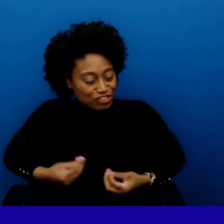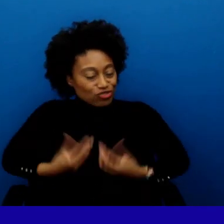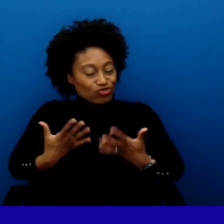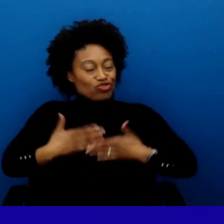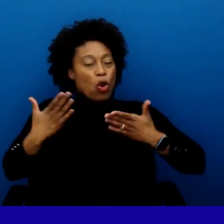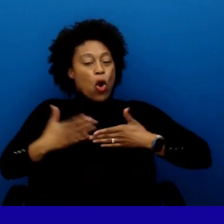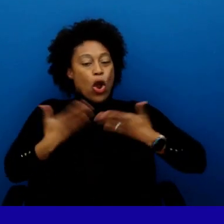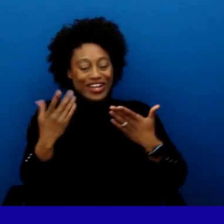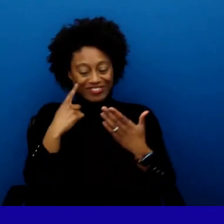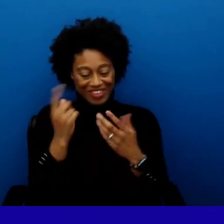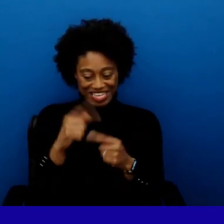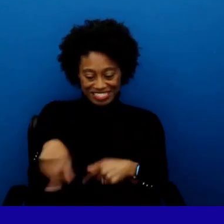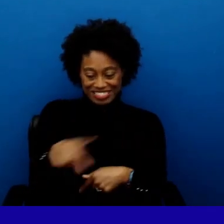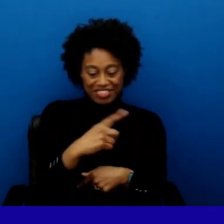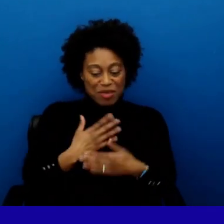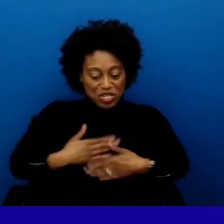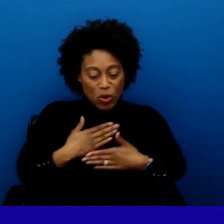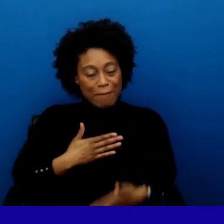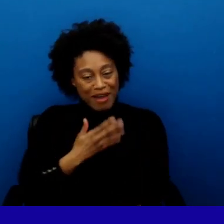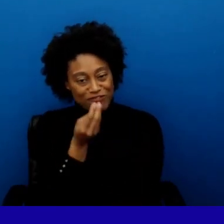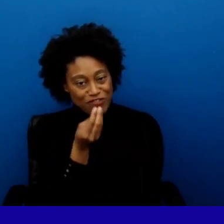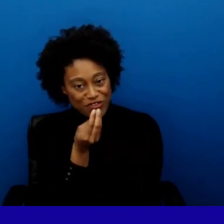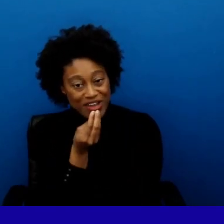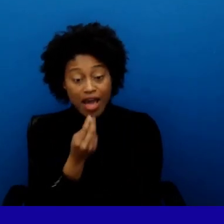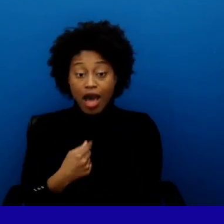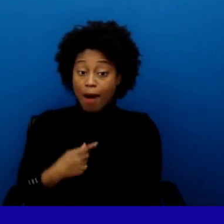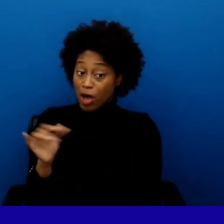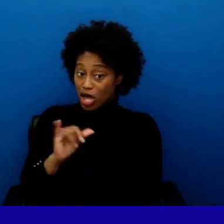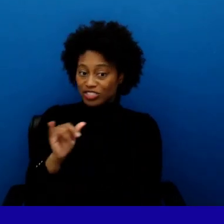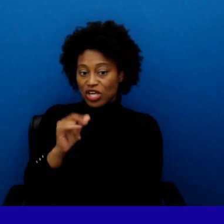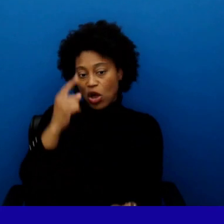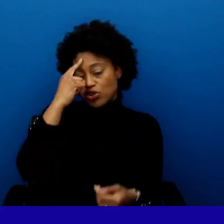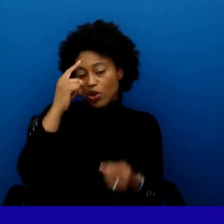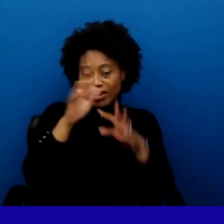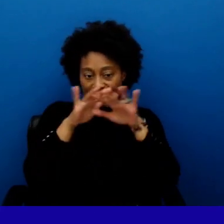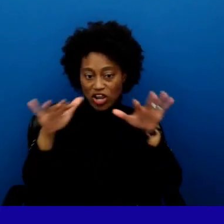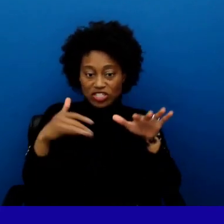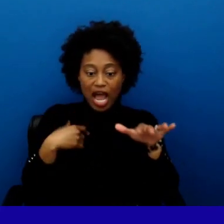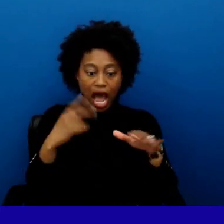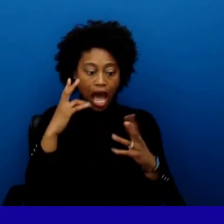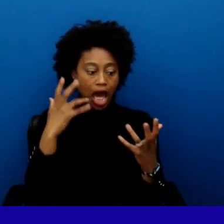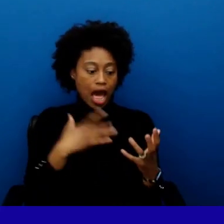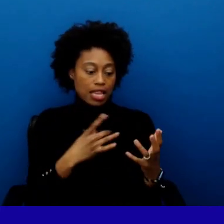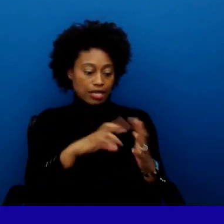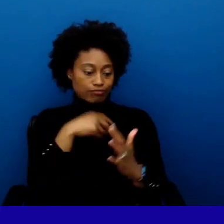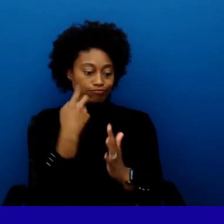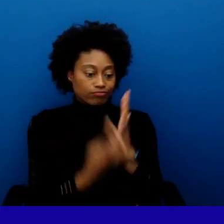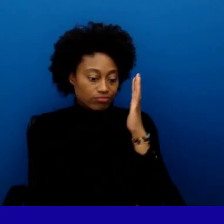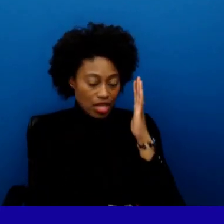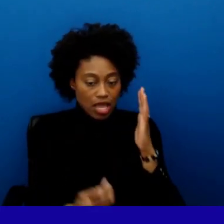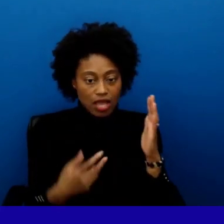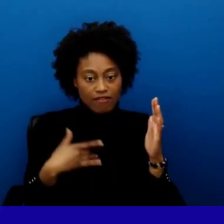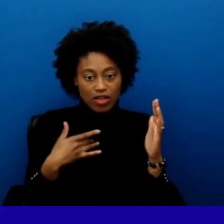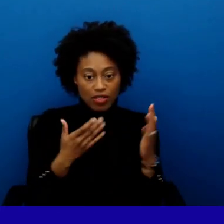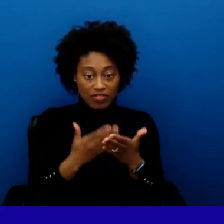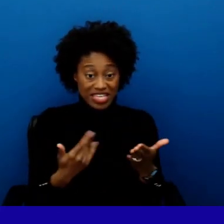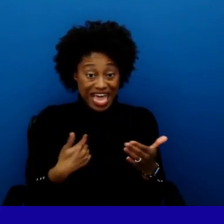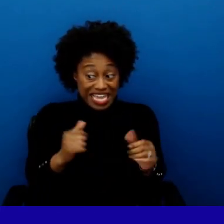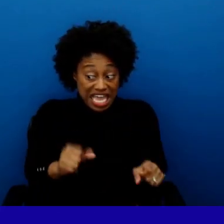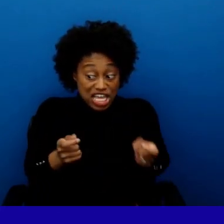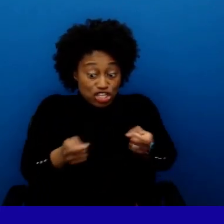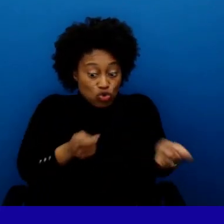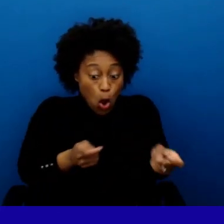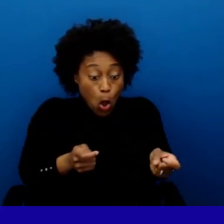is to cook for other people. I'm also Hmm. neurodivergent. I like to get in there and dive and just be in the things I feel like I